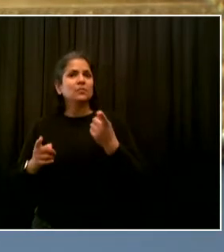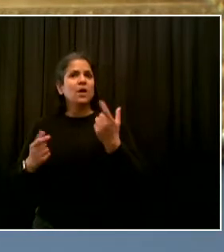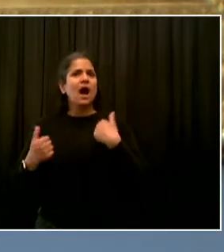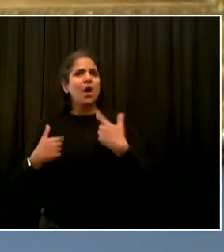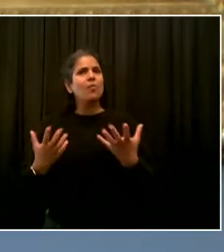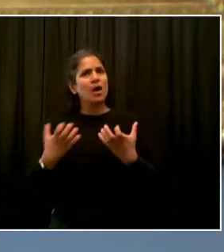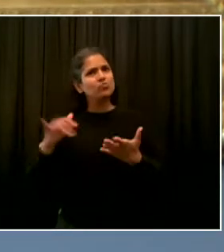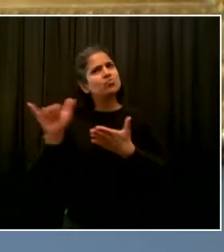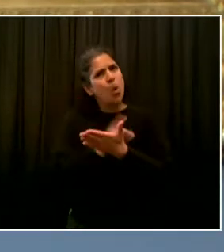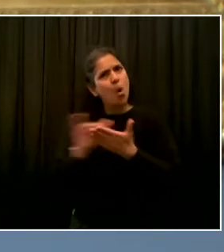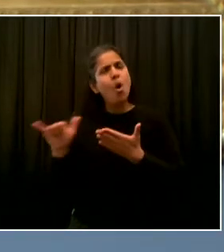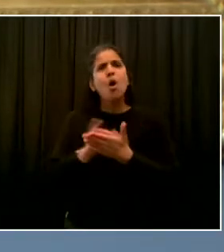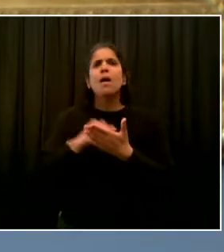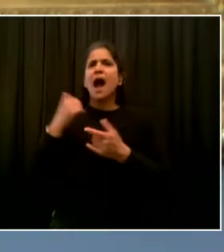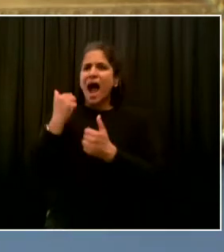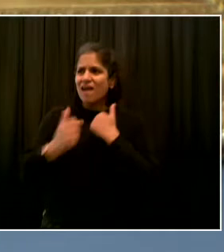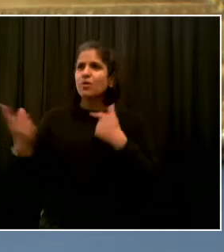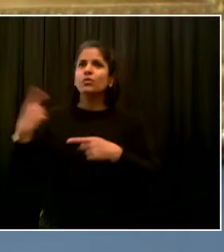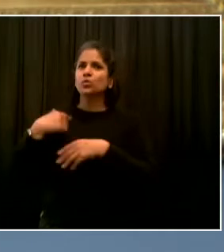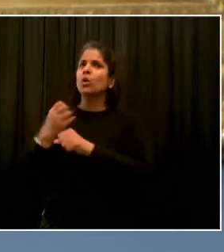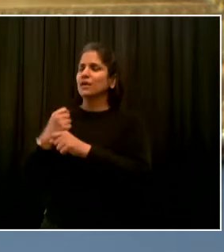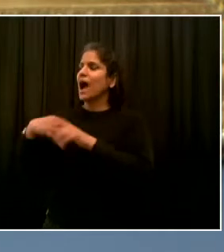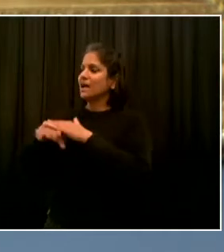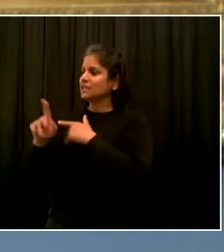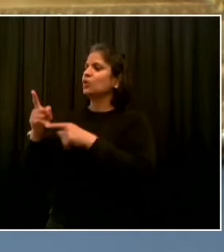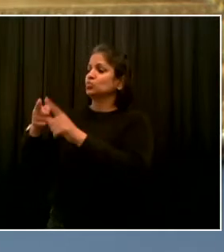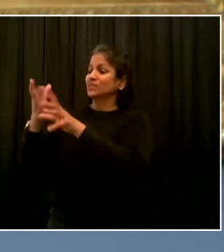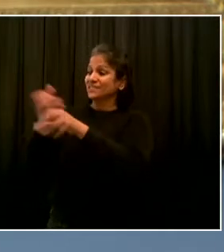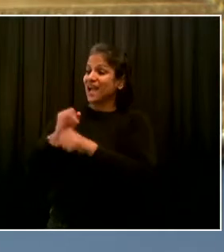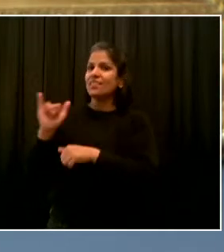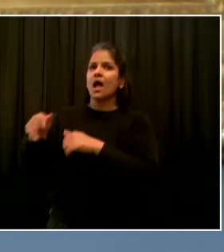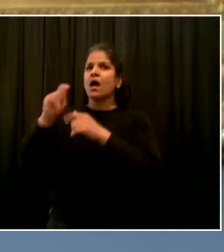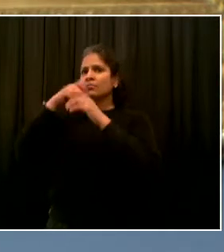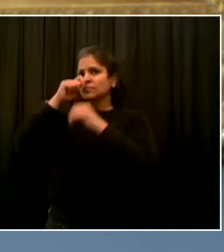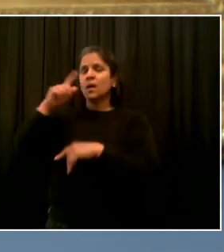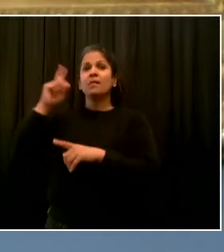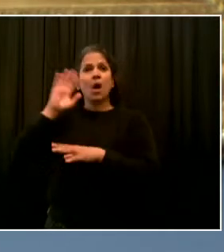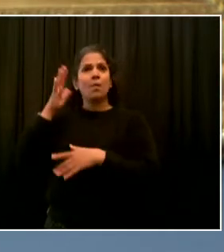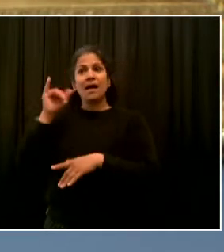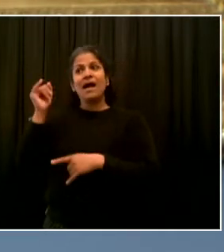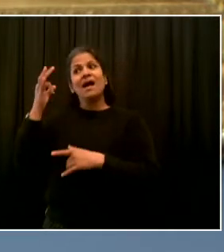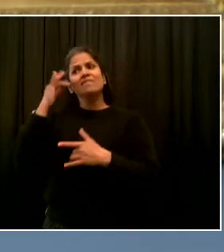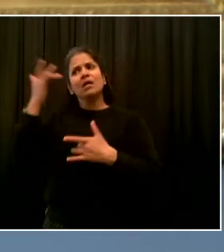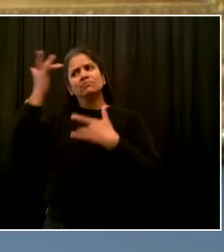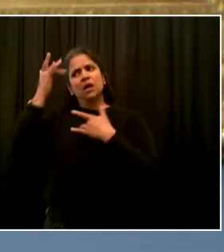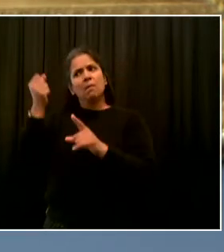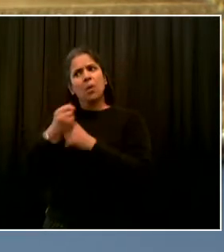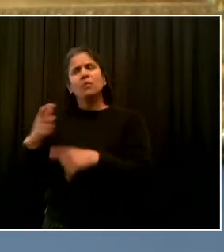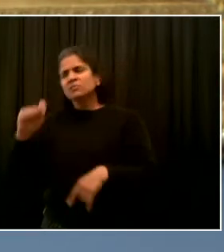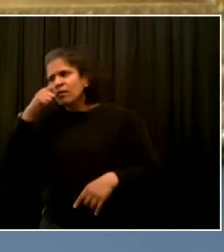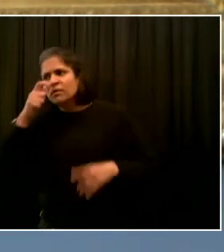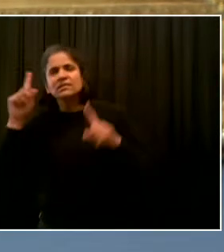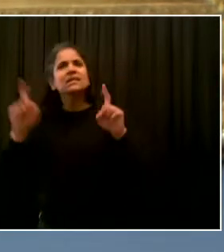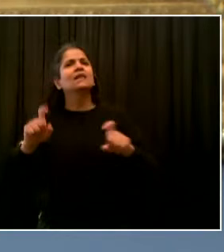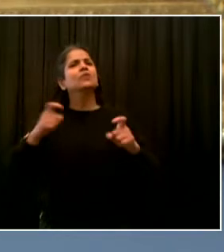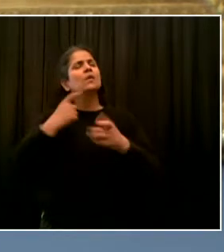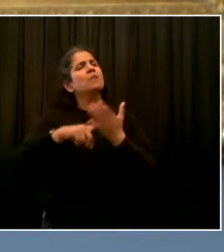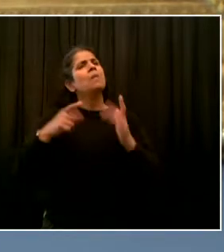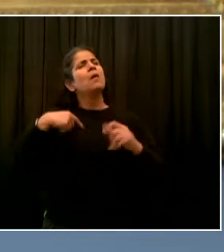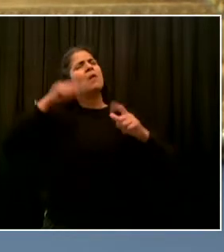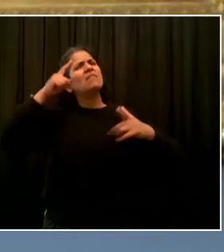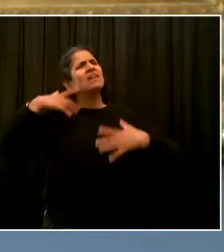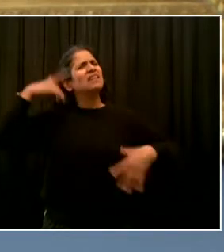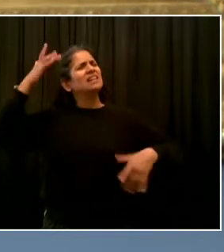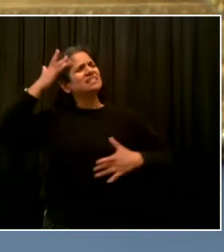tests before you get sick. So if you get up in the morning and you aren't feeling well, you can take a test before you go to work